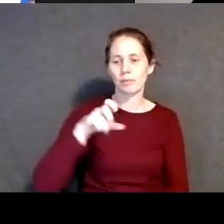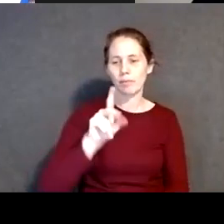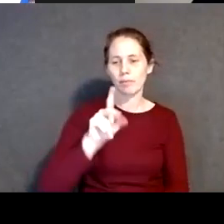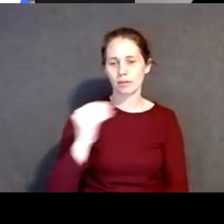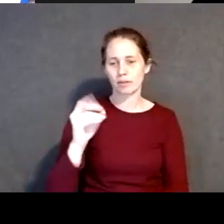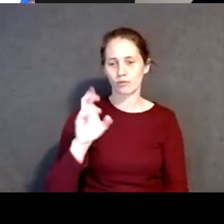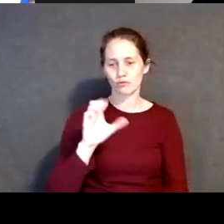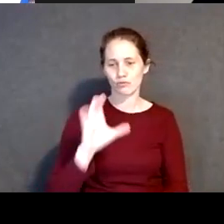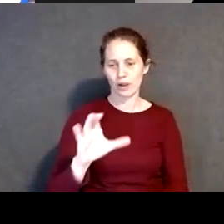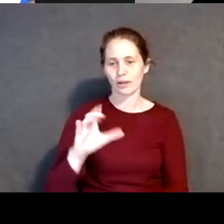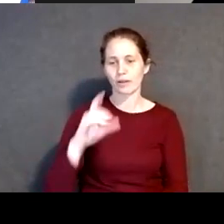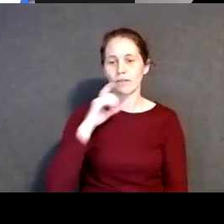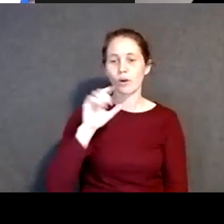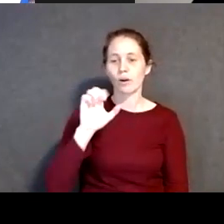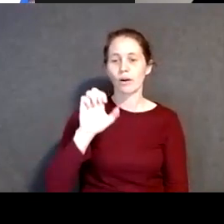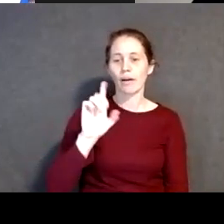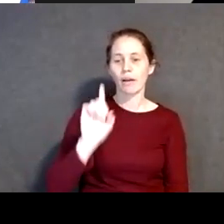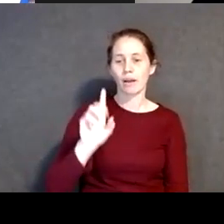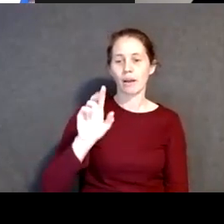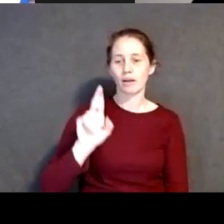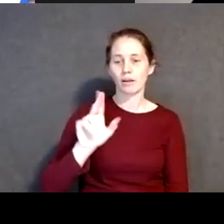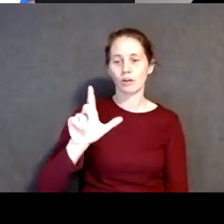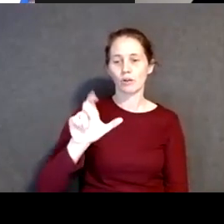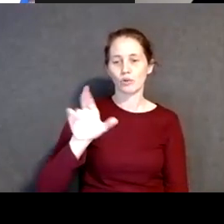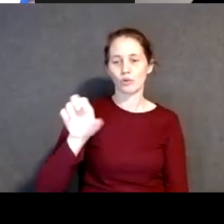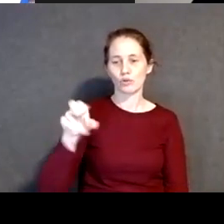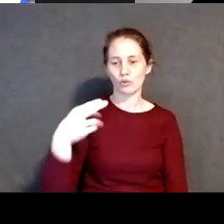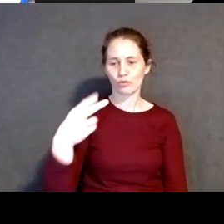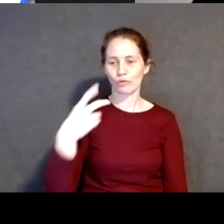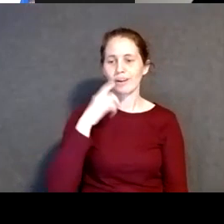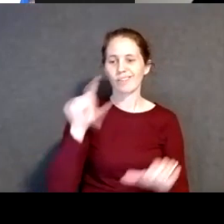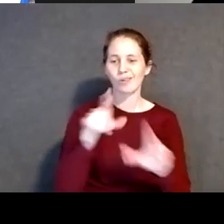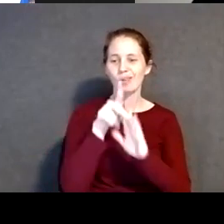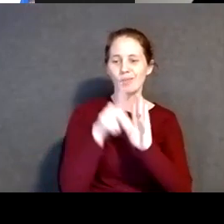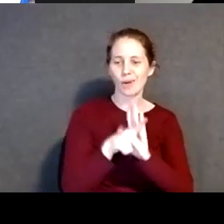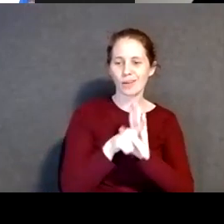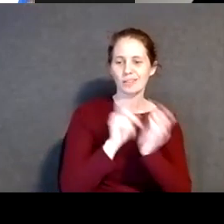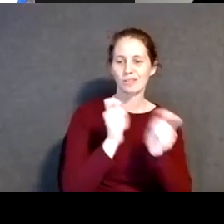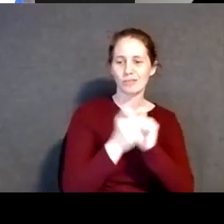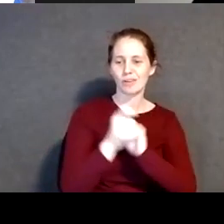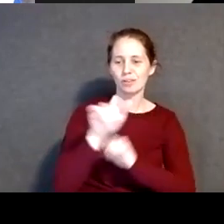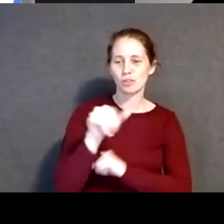per the acting pay policy revised in June of 2018.